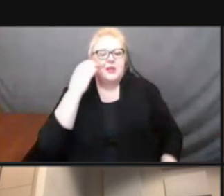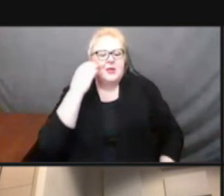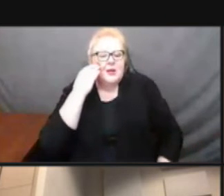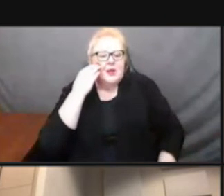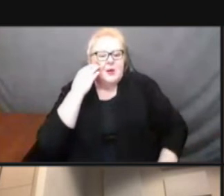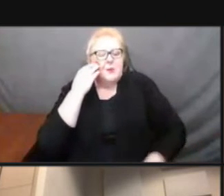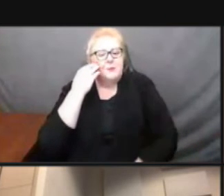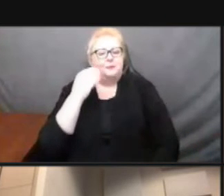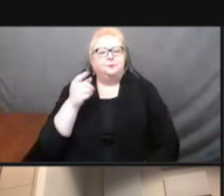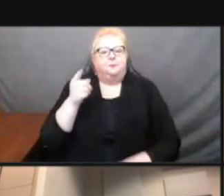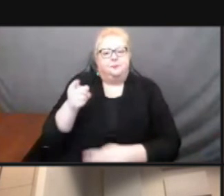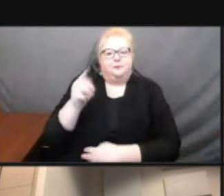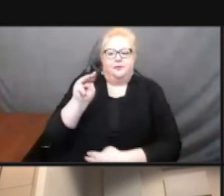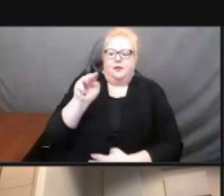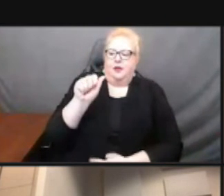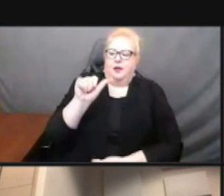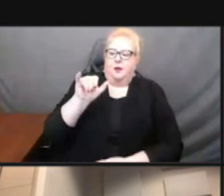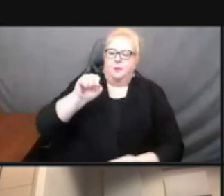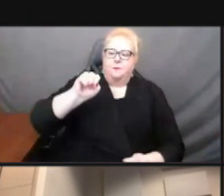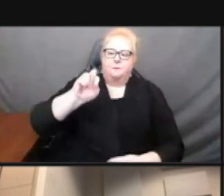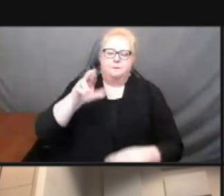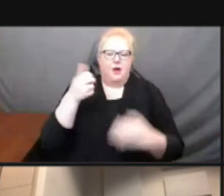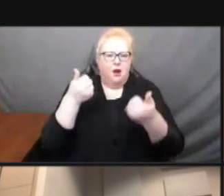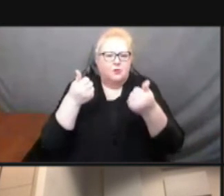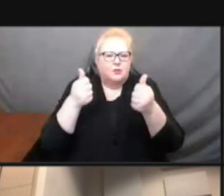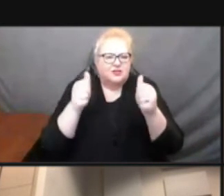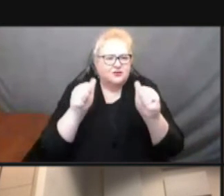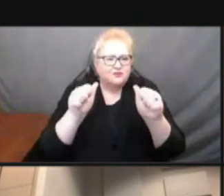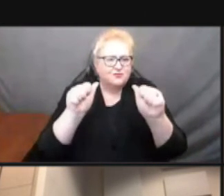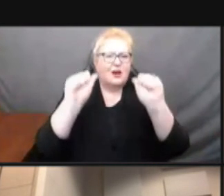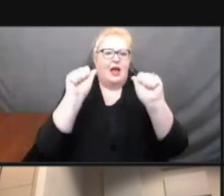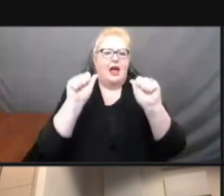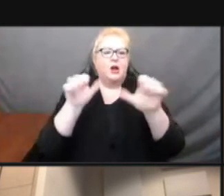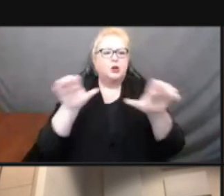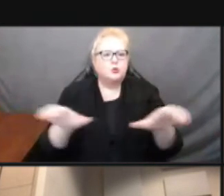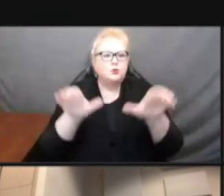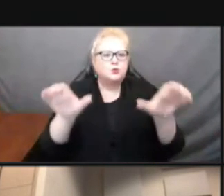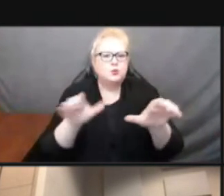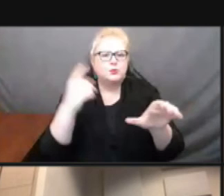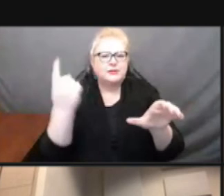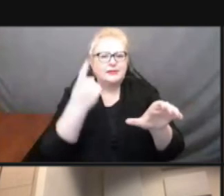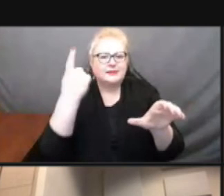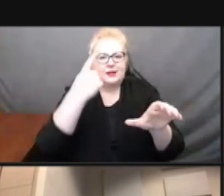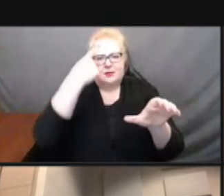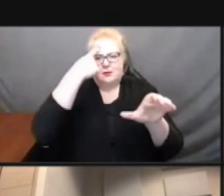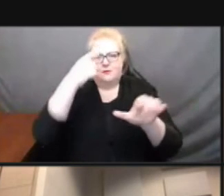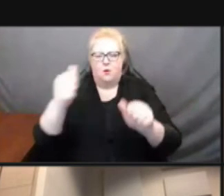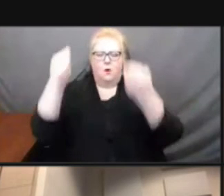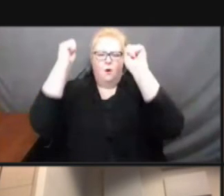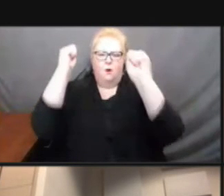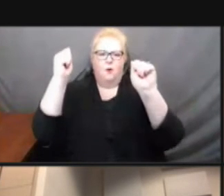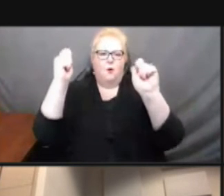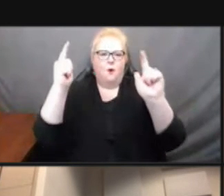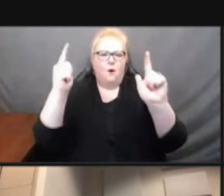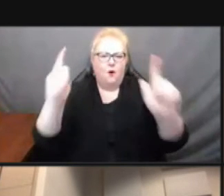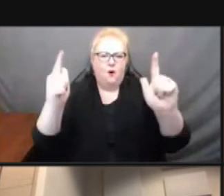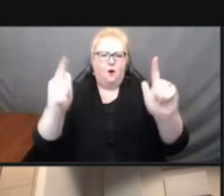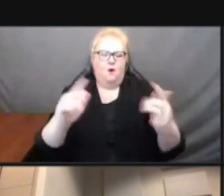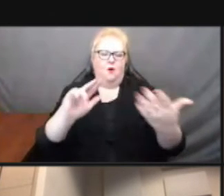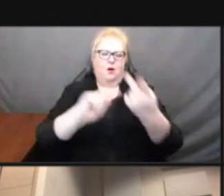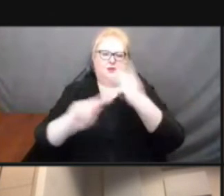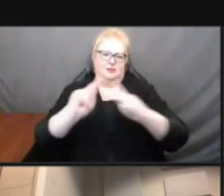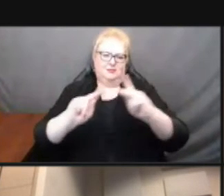who is trying to be productive for all of the citizens. I was at his